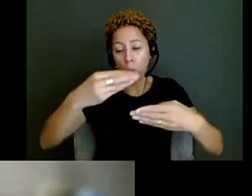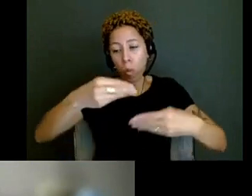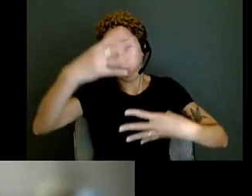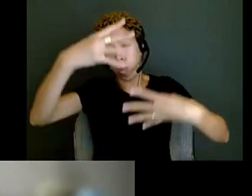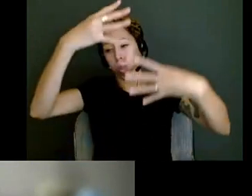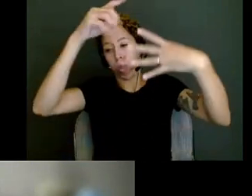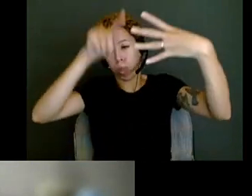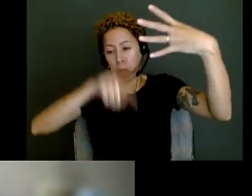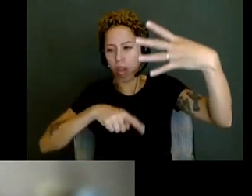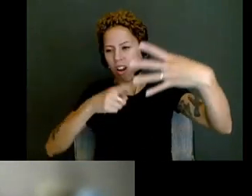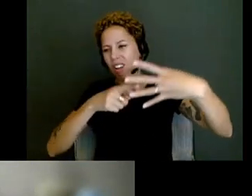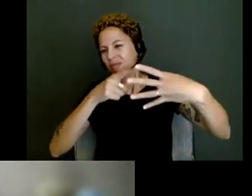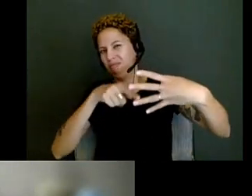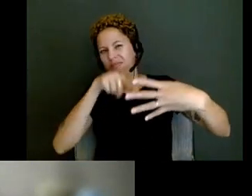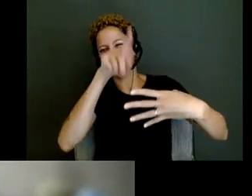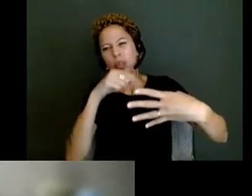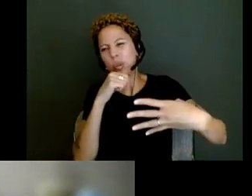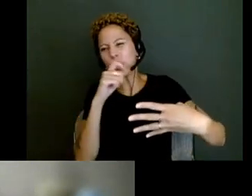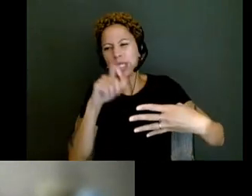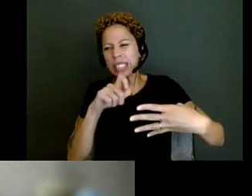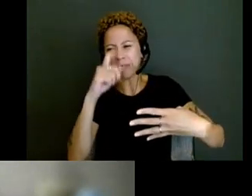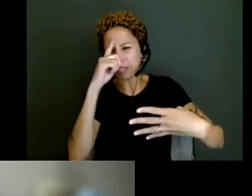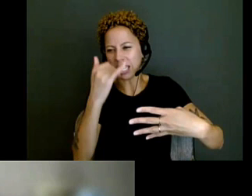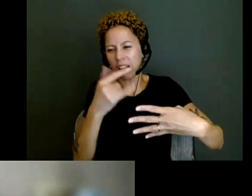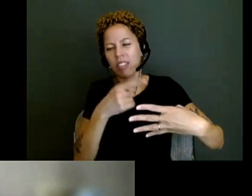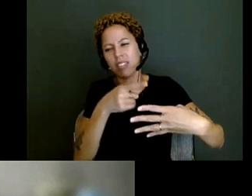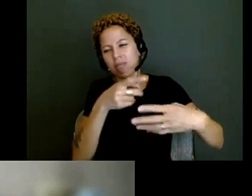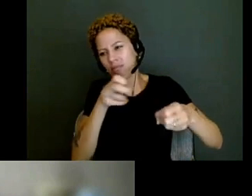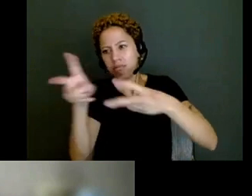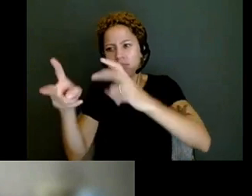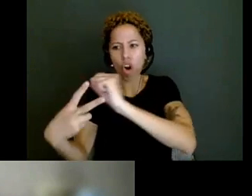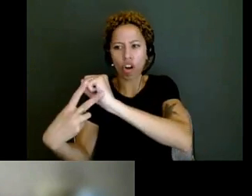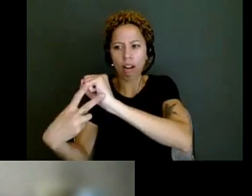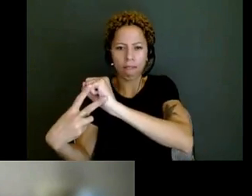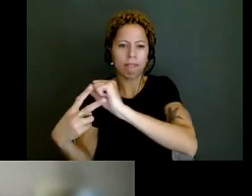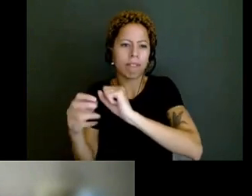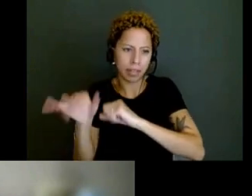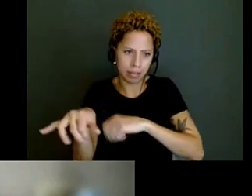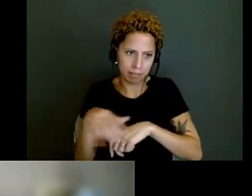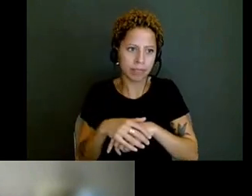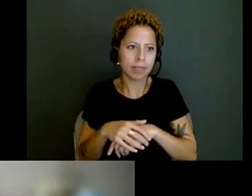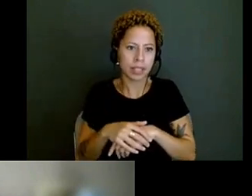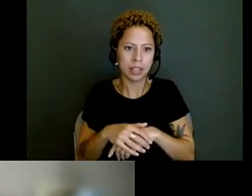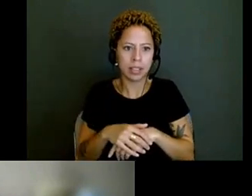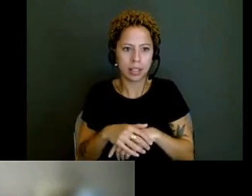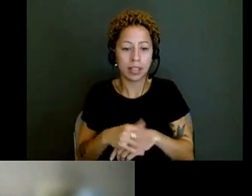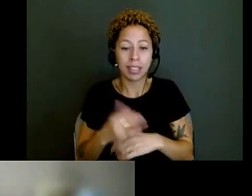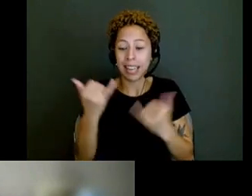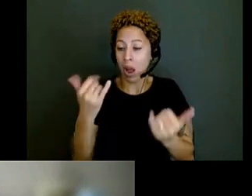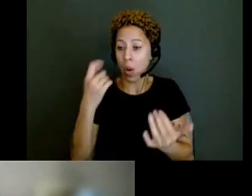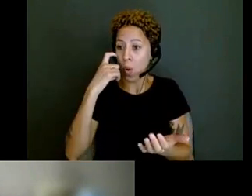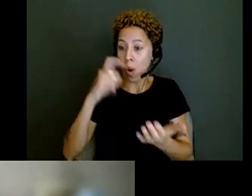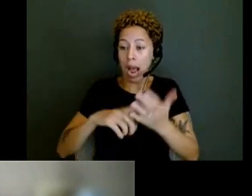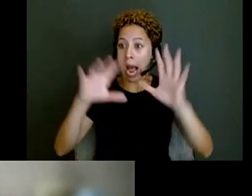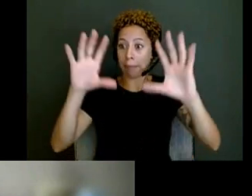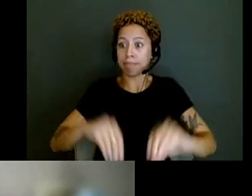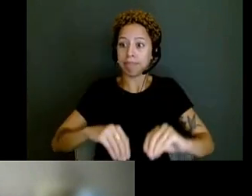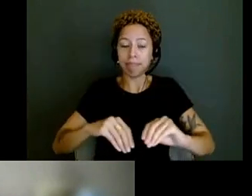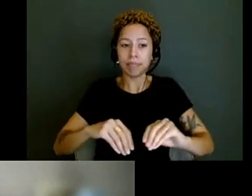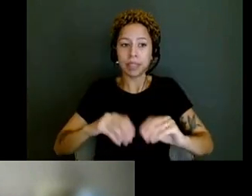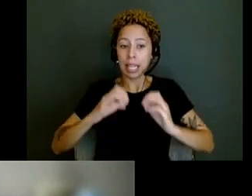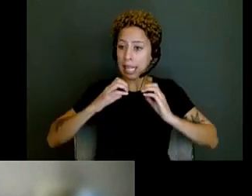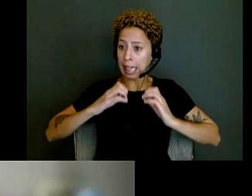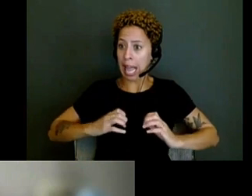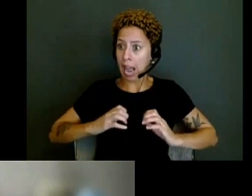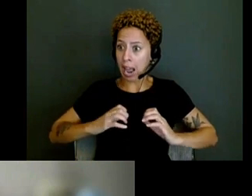something. So I'm just going to show you what that looks like. If I archive a conversation, I'm going to click OK. You'll notice the conversation is now gone. My client is not gone. He's